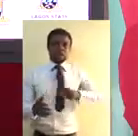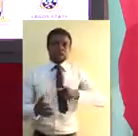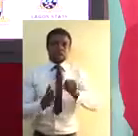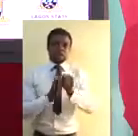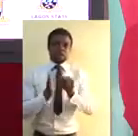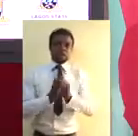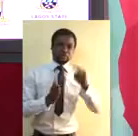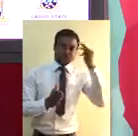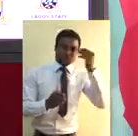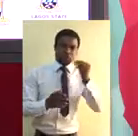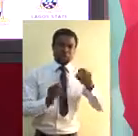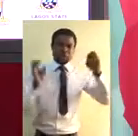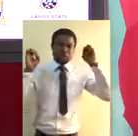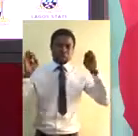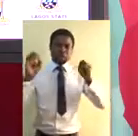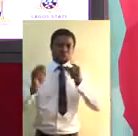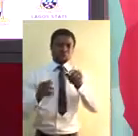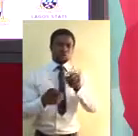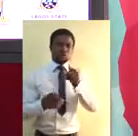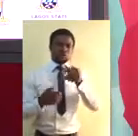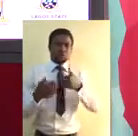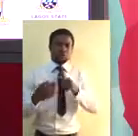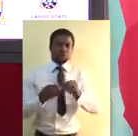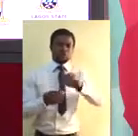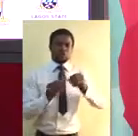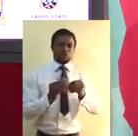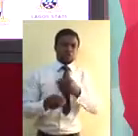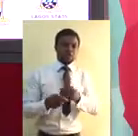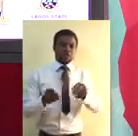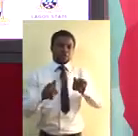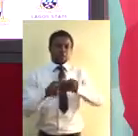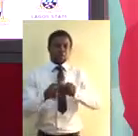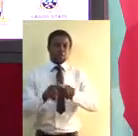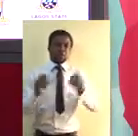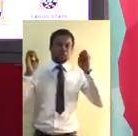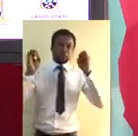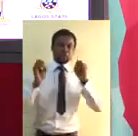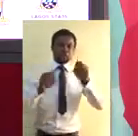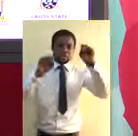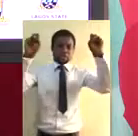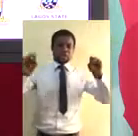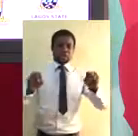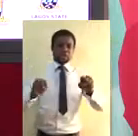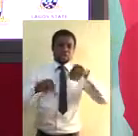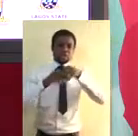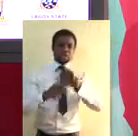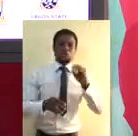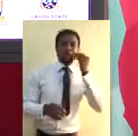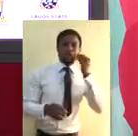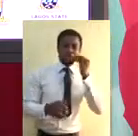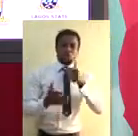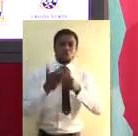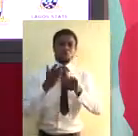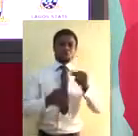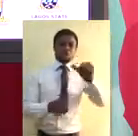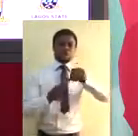co-curricular aspect of education. So you have a total and a valued education system even in your homes. Yes.